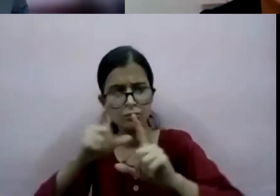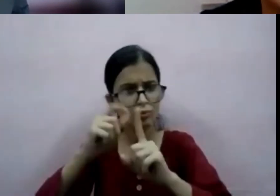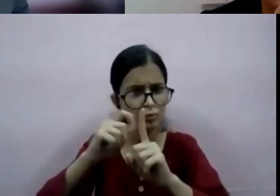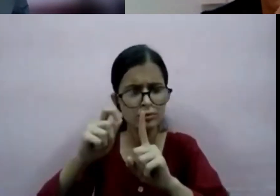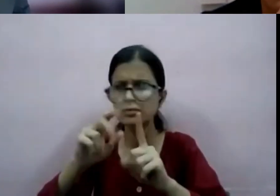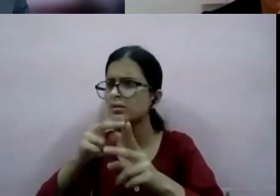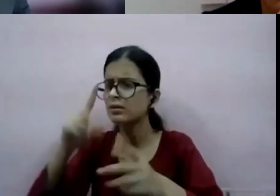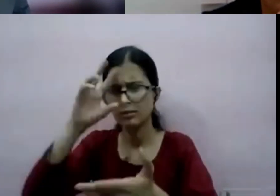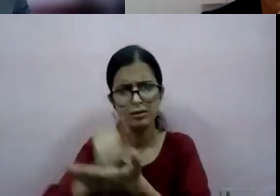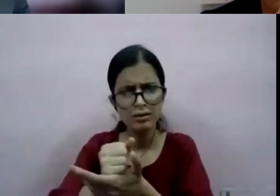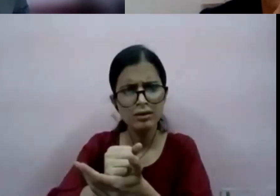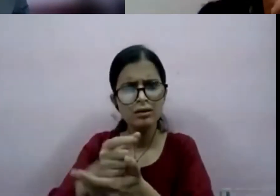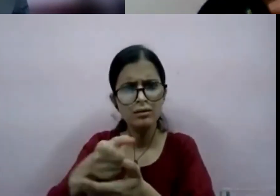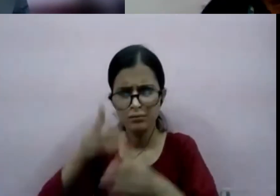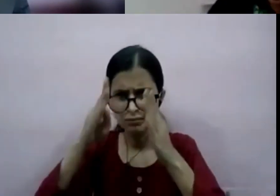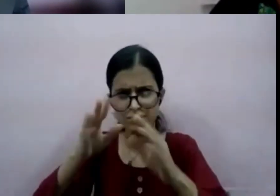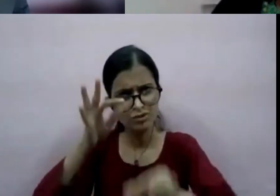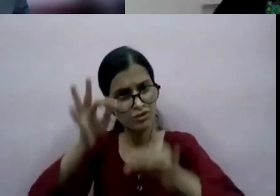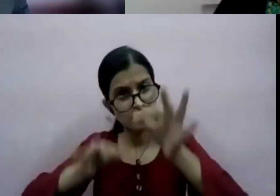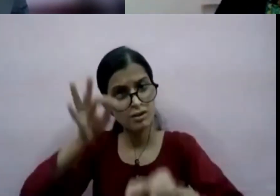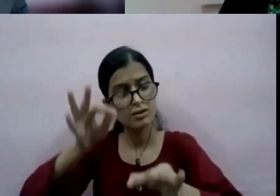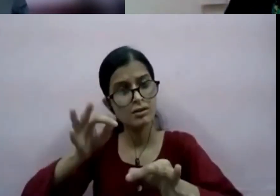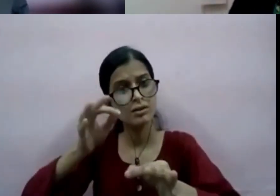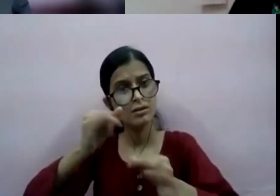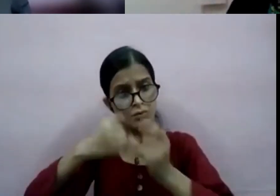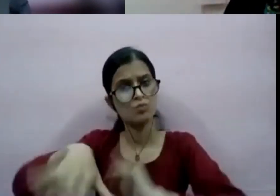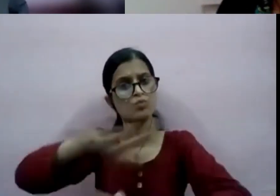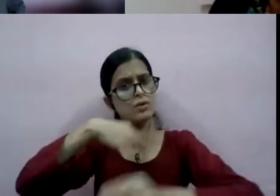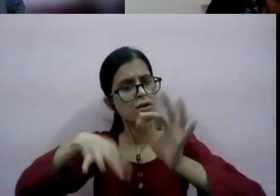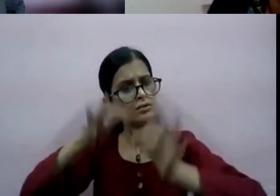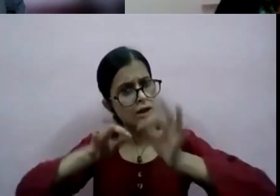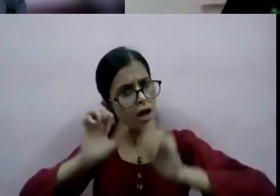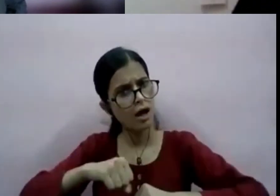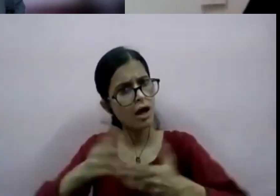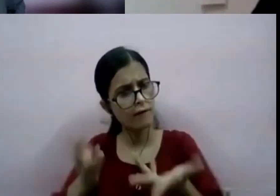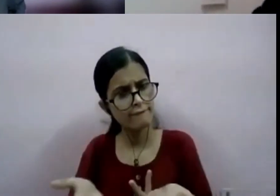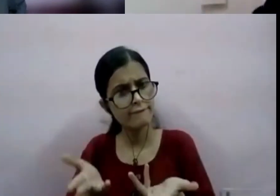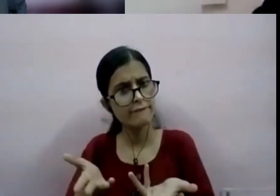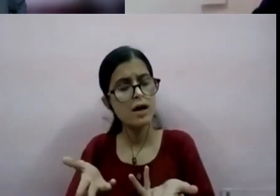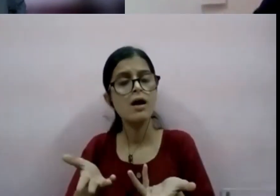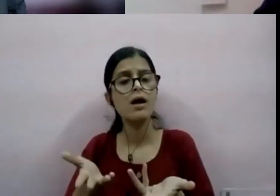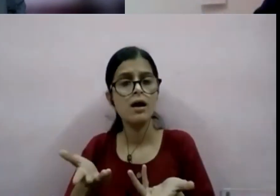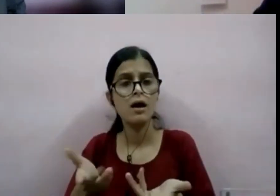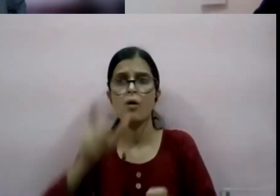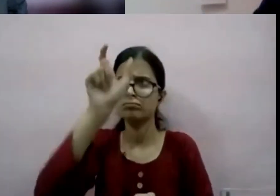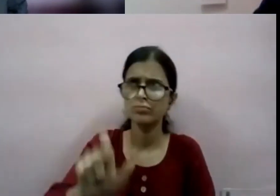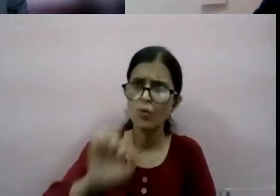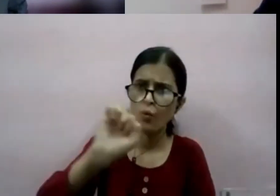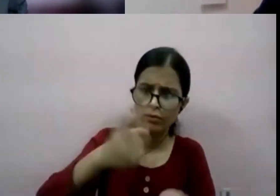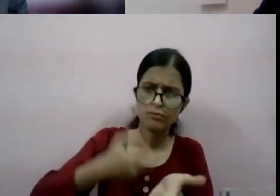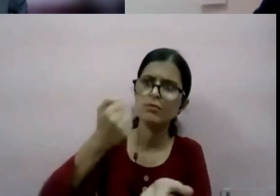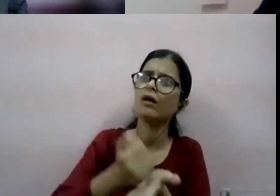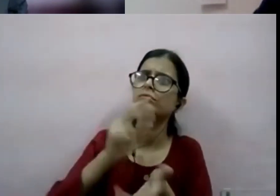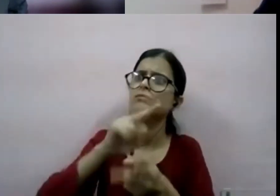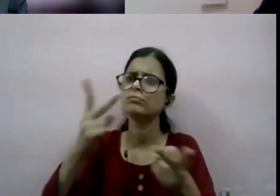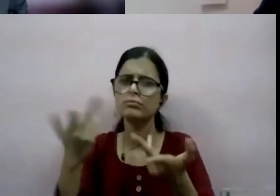do we focus on global justice, on social justice, and where do we focus on the individual, on the right to medicine, on the right to, you know, I know